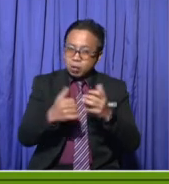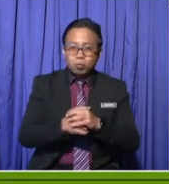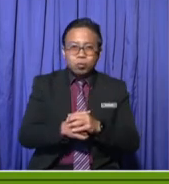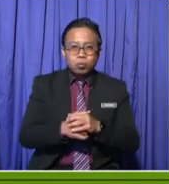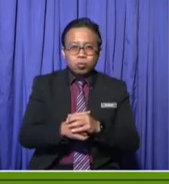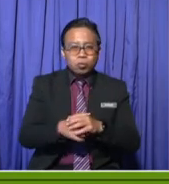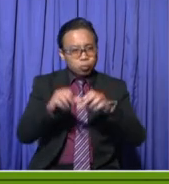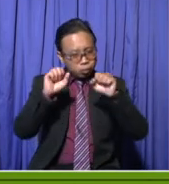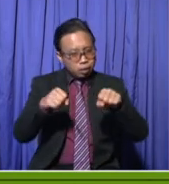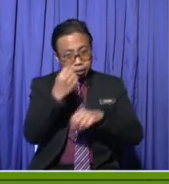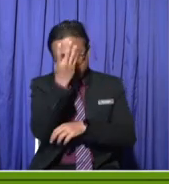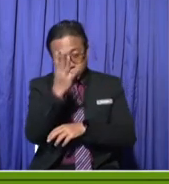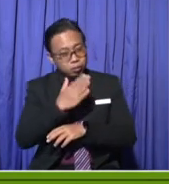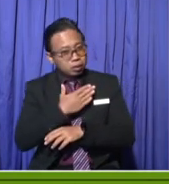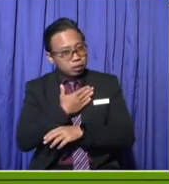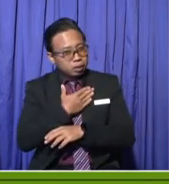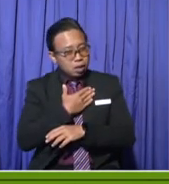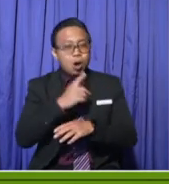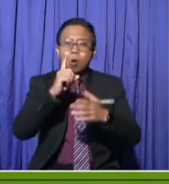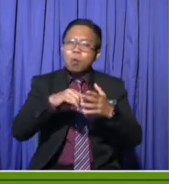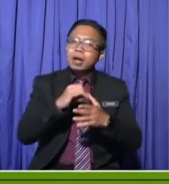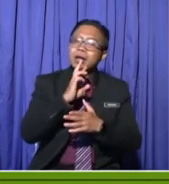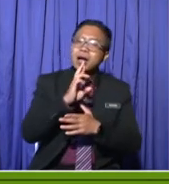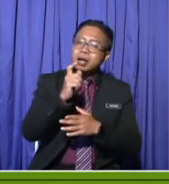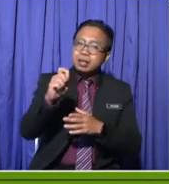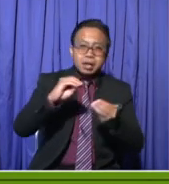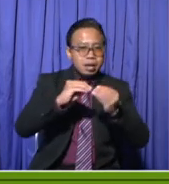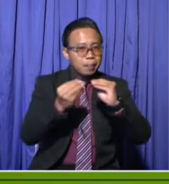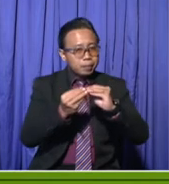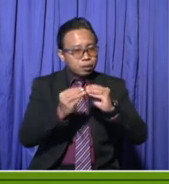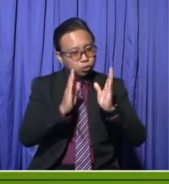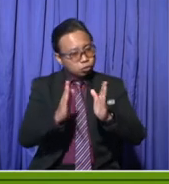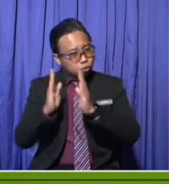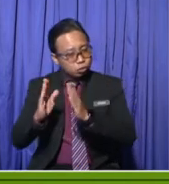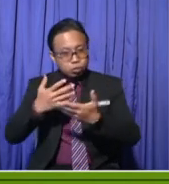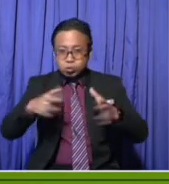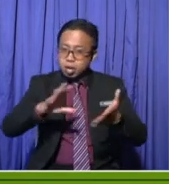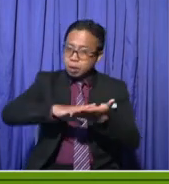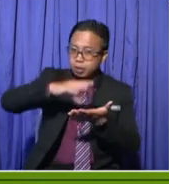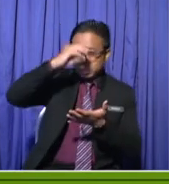you tell me what are the number sequence that we have learned?